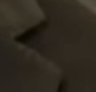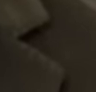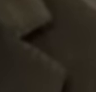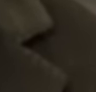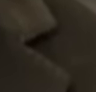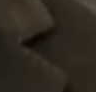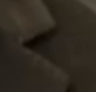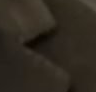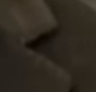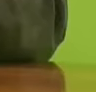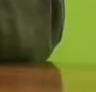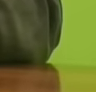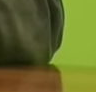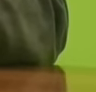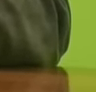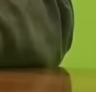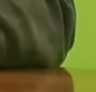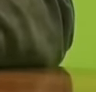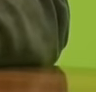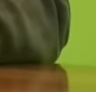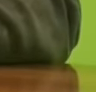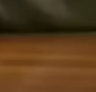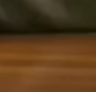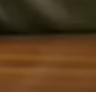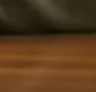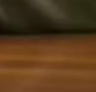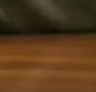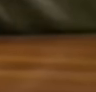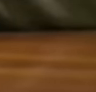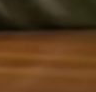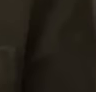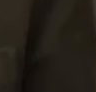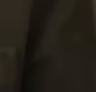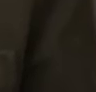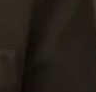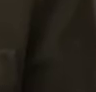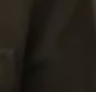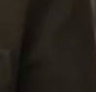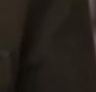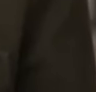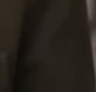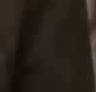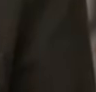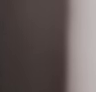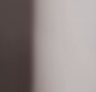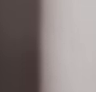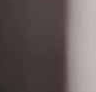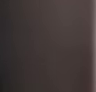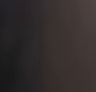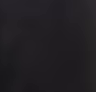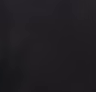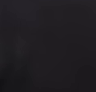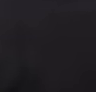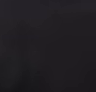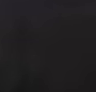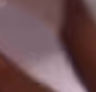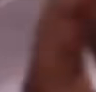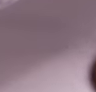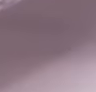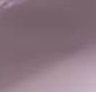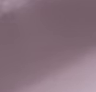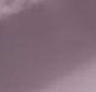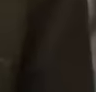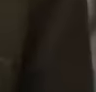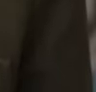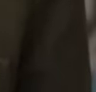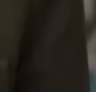hopefully this SPDC initiative will actually create the awareness, help us to have an understanding of what we are doing, why we are doing it, and help us to begin